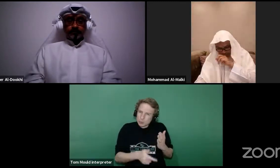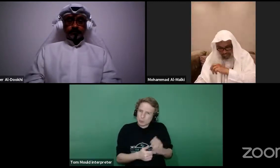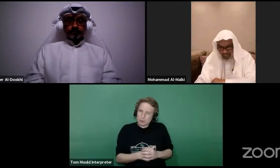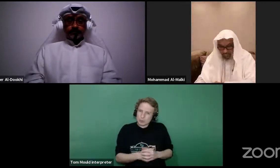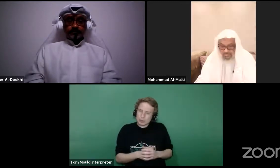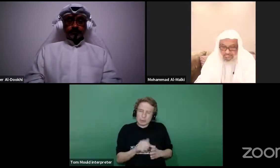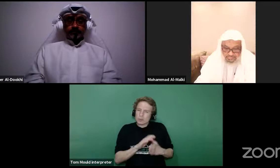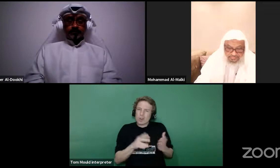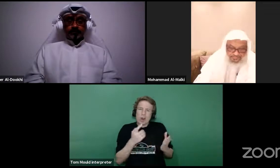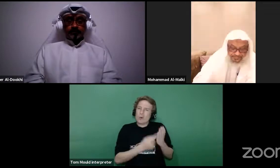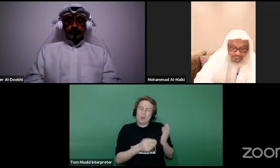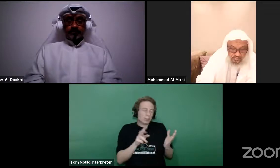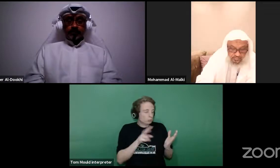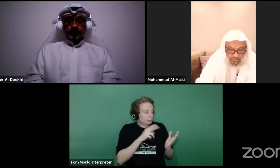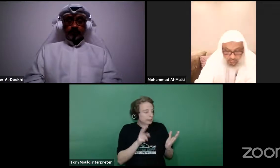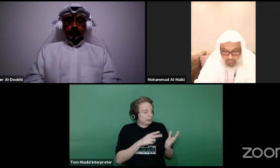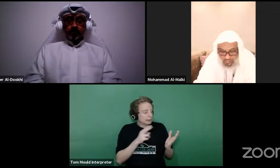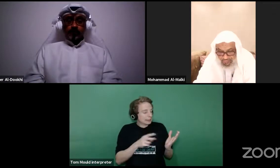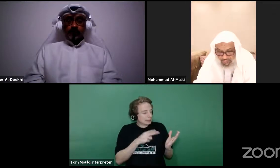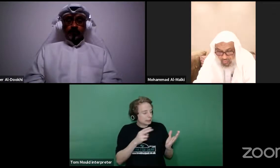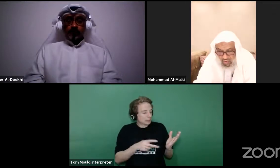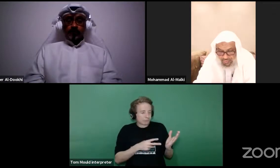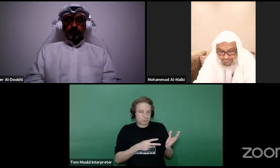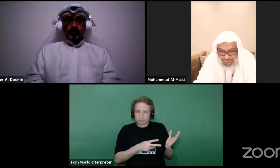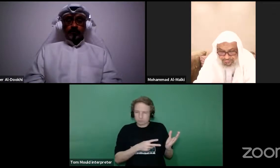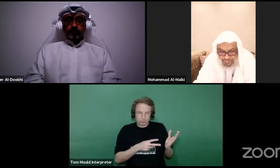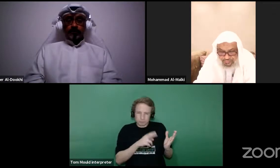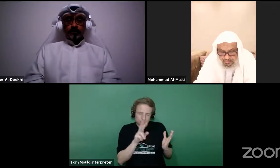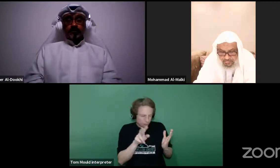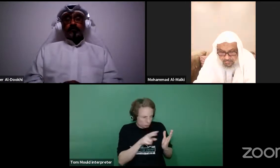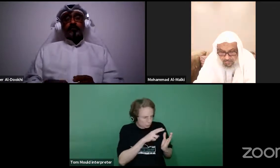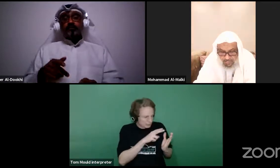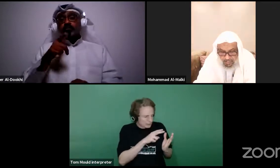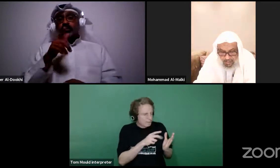it and pondering its meanings. And then the Sheikh